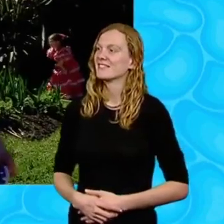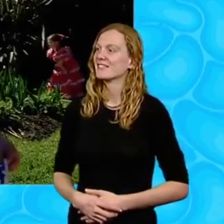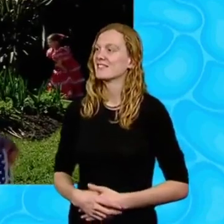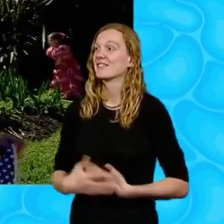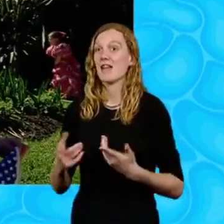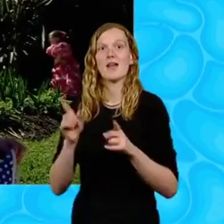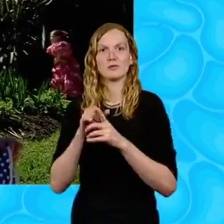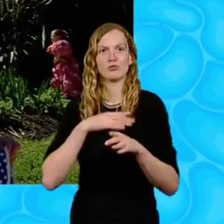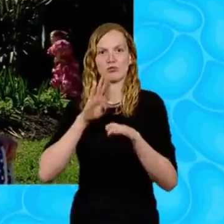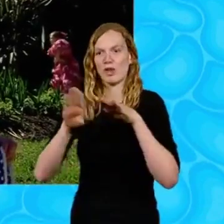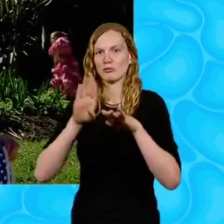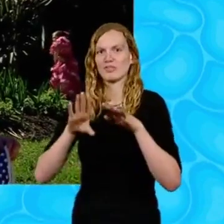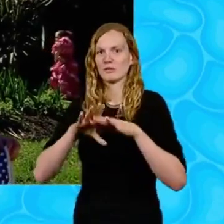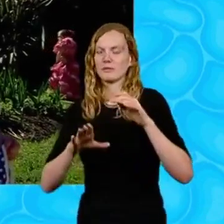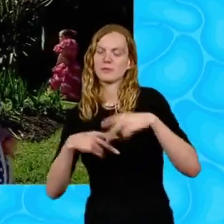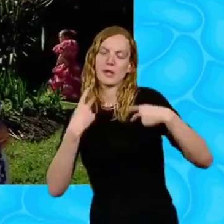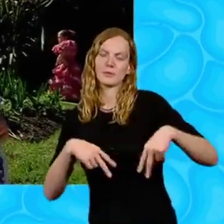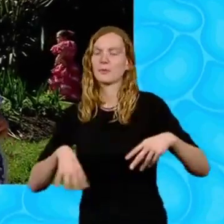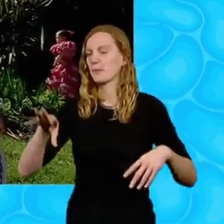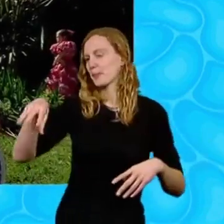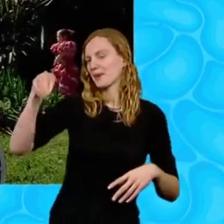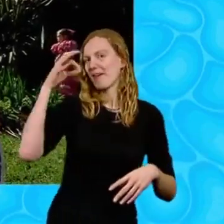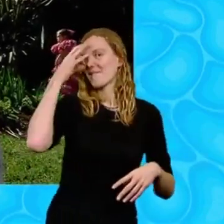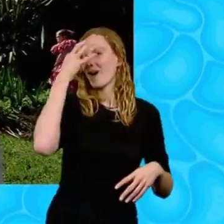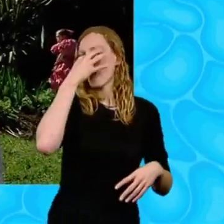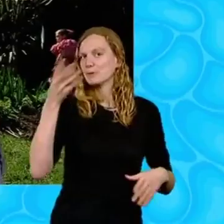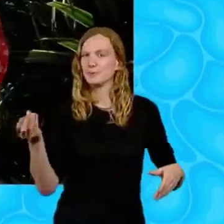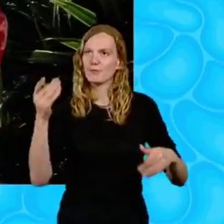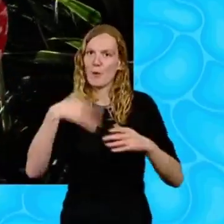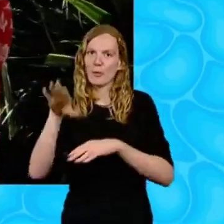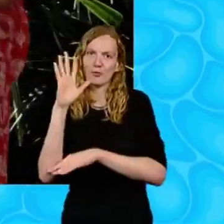This by picking a flower from the tree and putting it into our